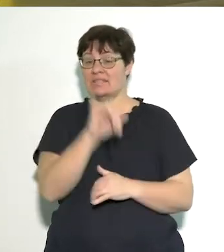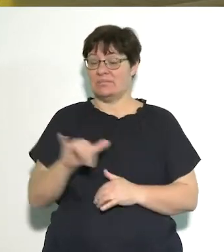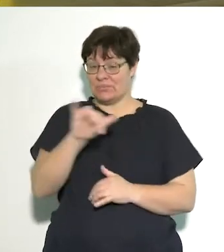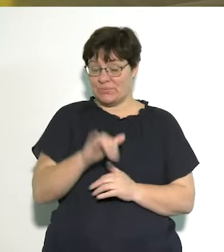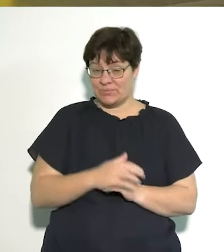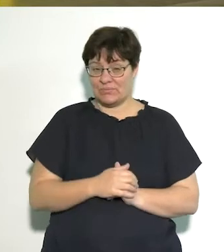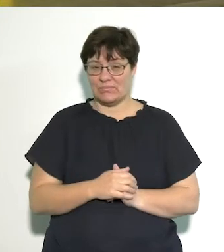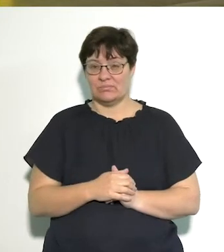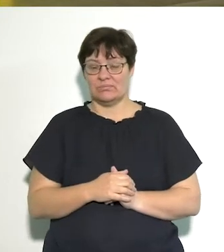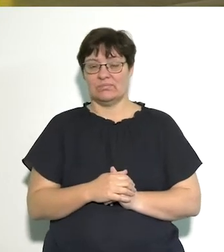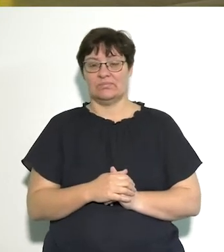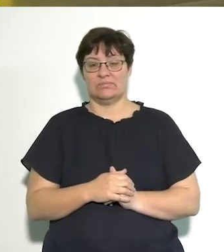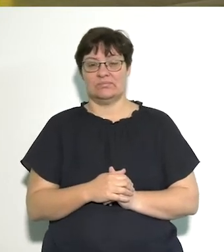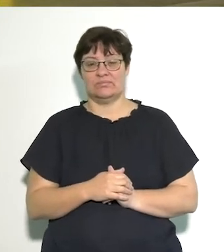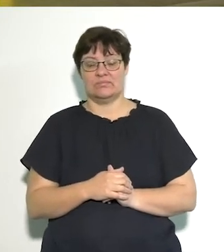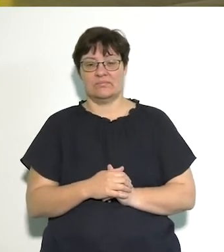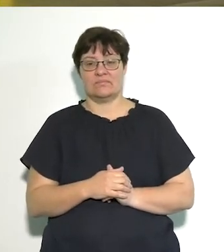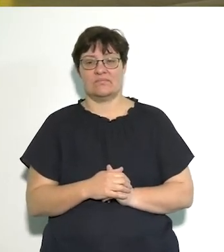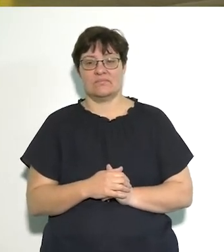one.